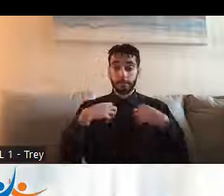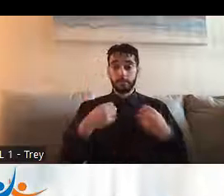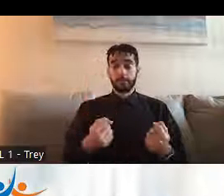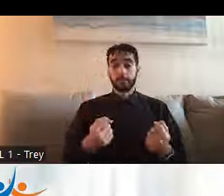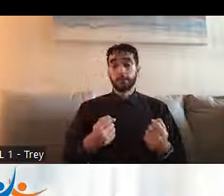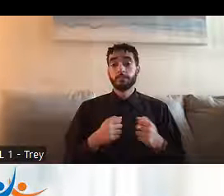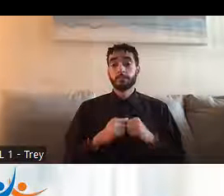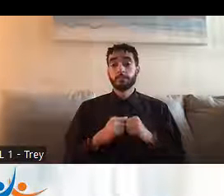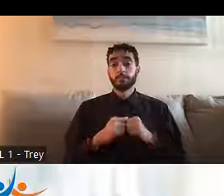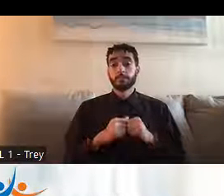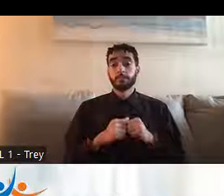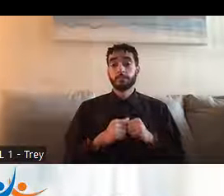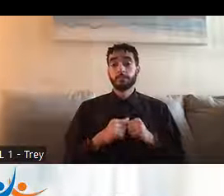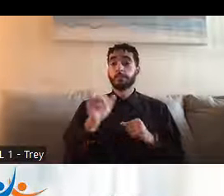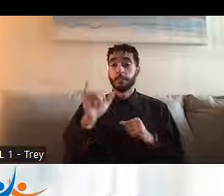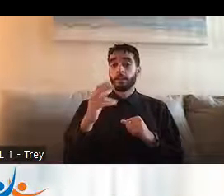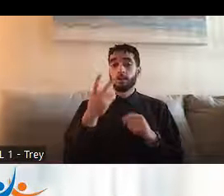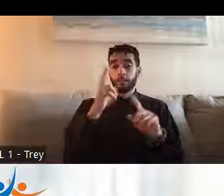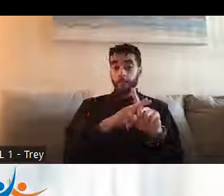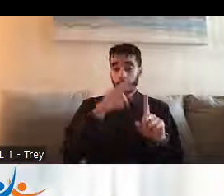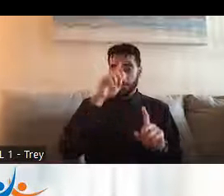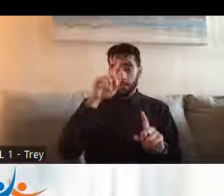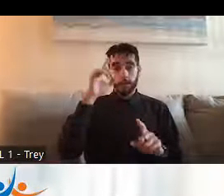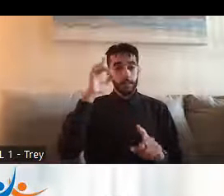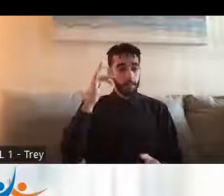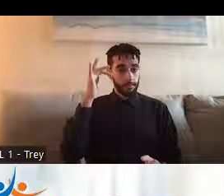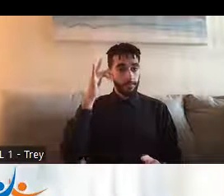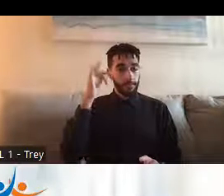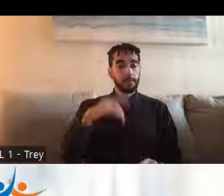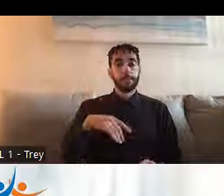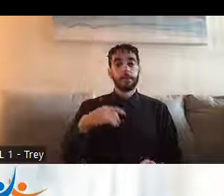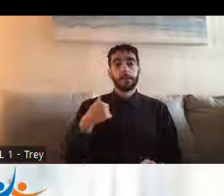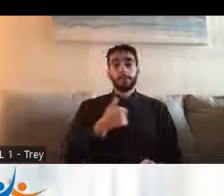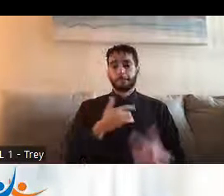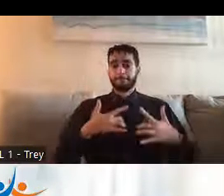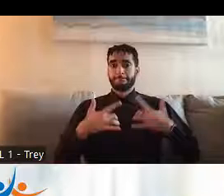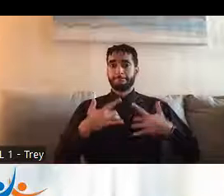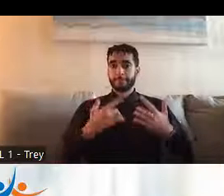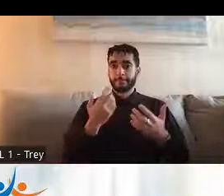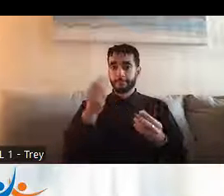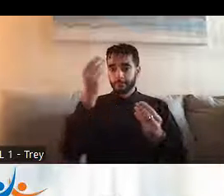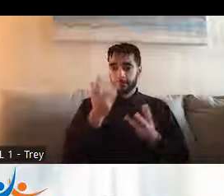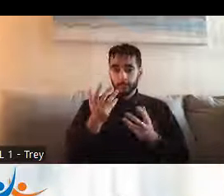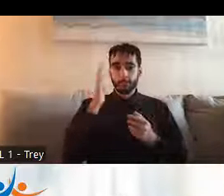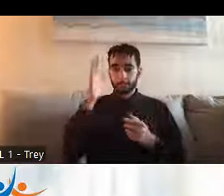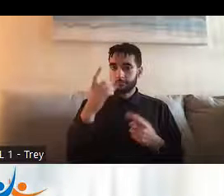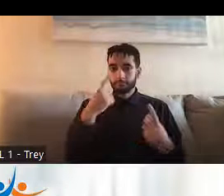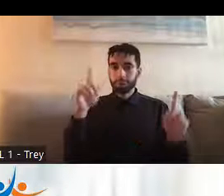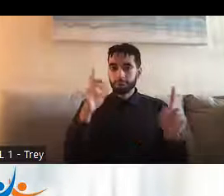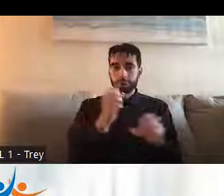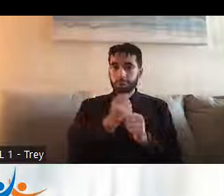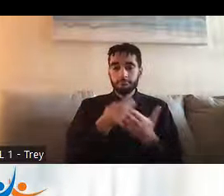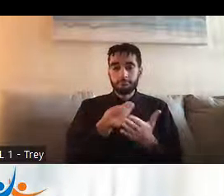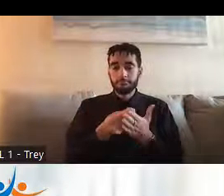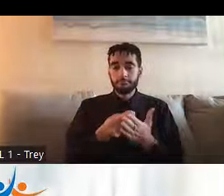Program applied on behalf of the state of California, and we were excited because we were notified this summer that we received funding. We're thrilled because this is